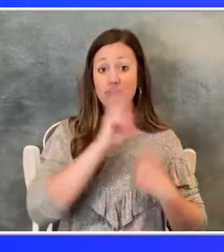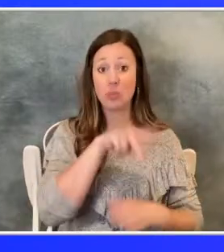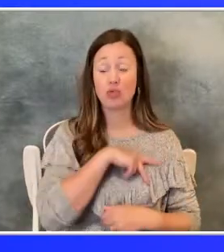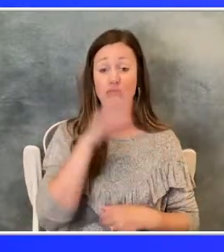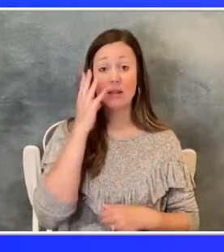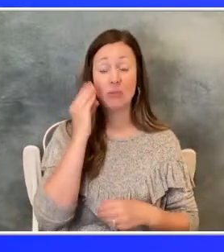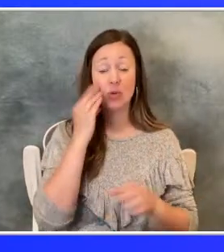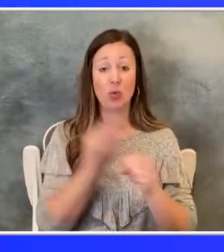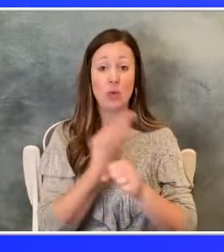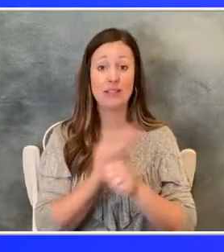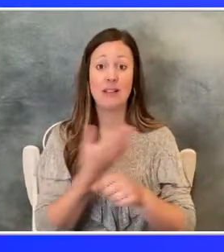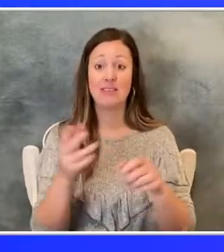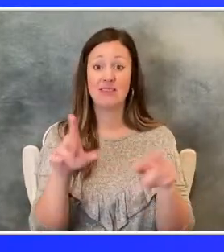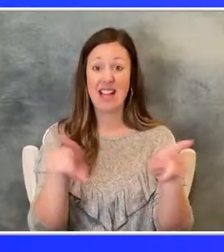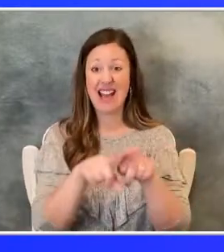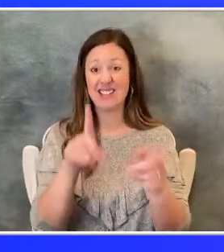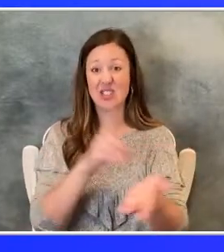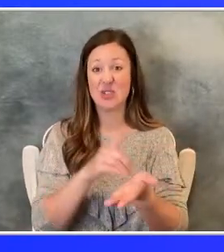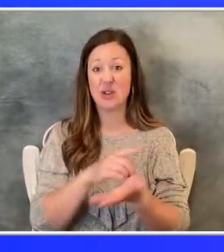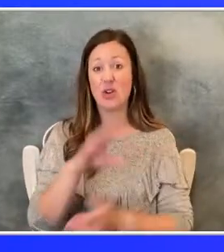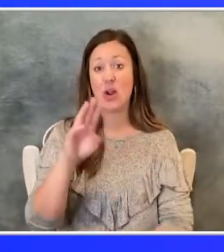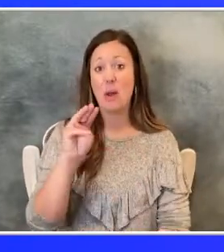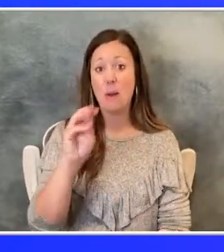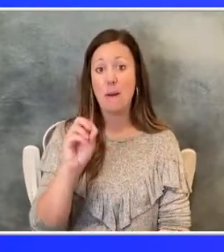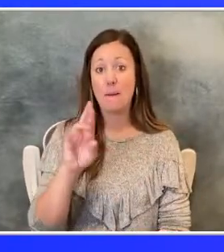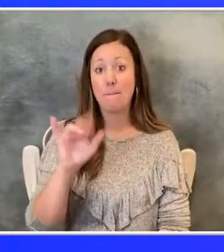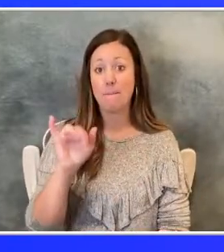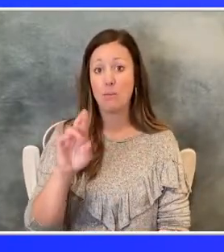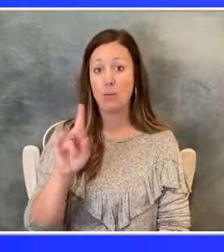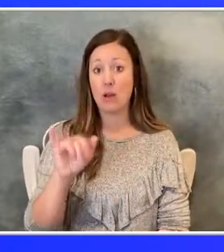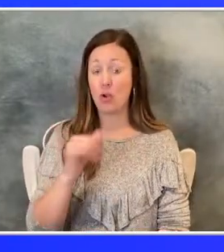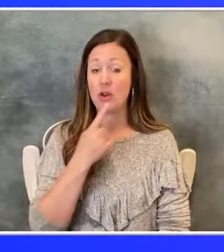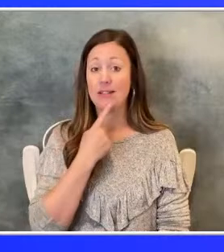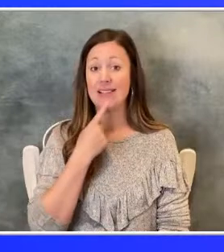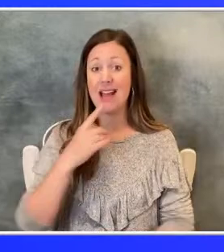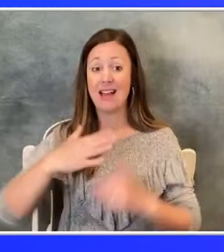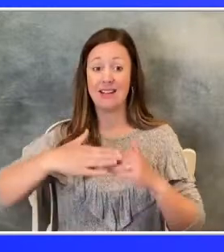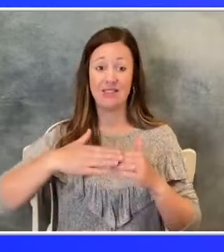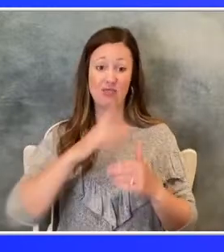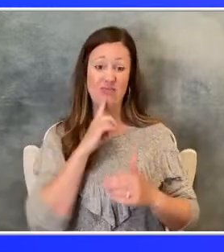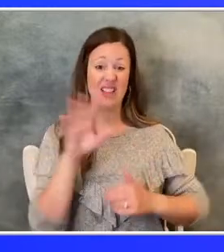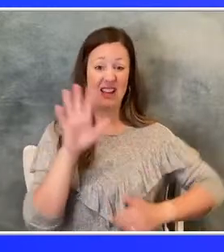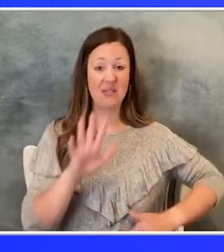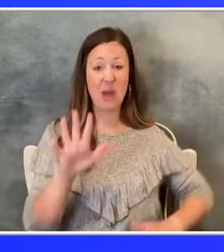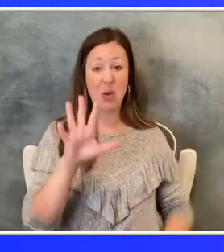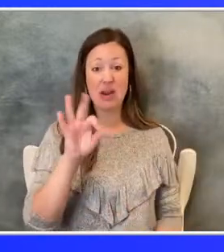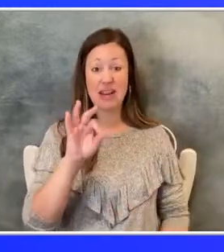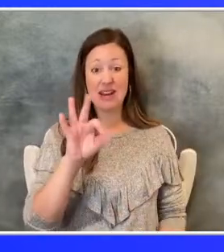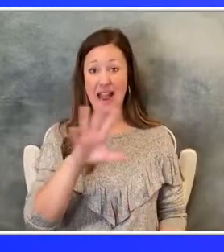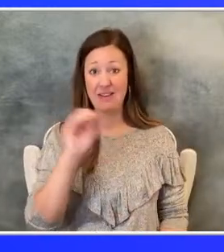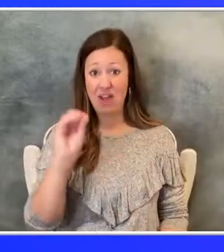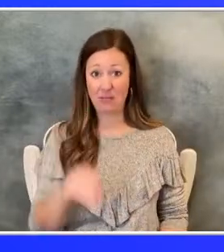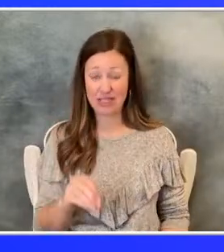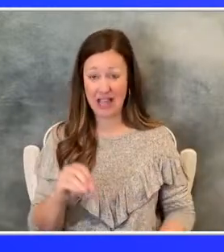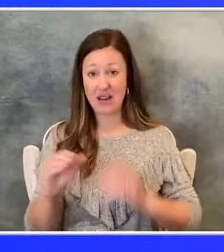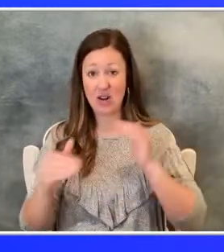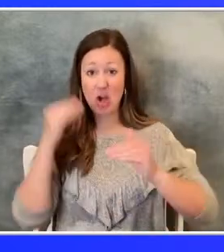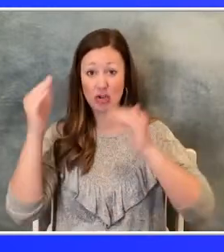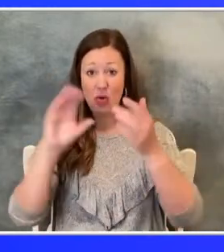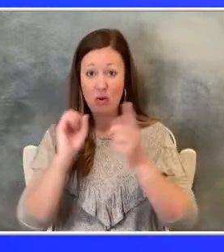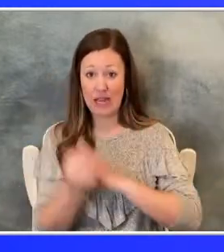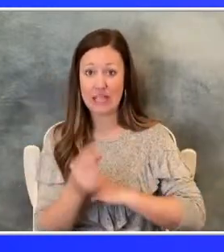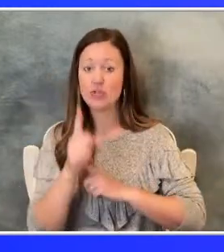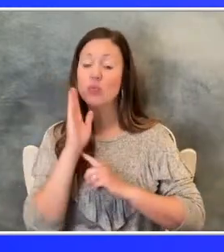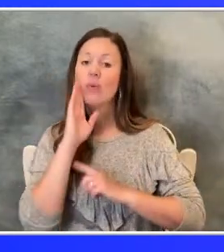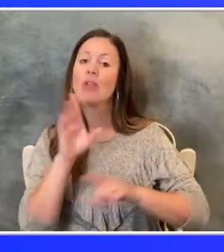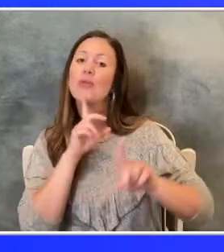Moriarty said, almost about 95% of the FH cases respond to medication. So it's the very